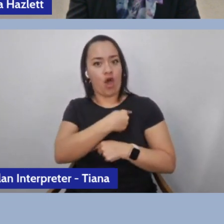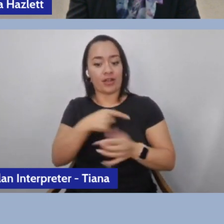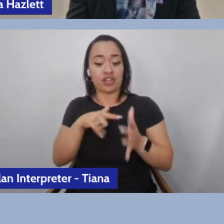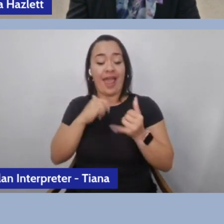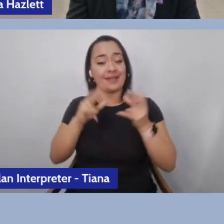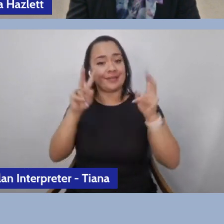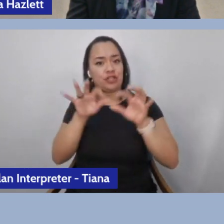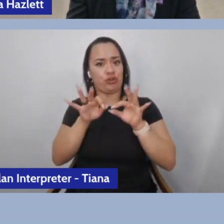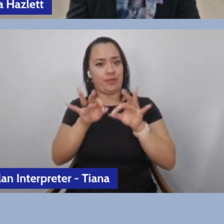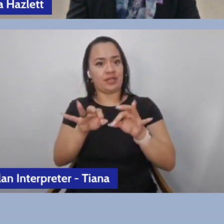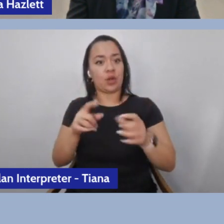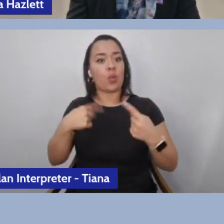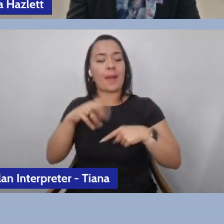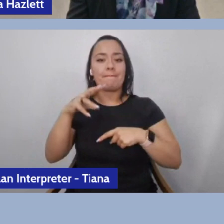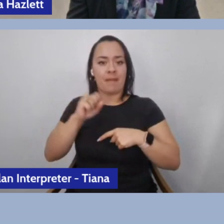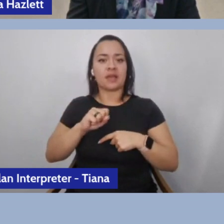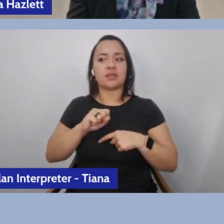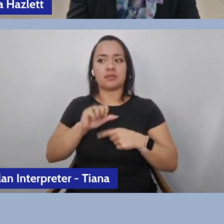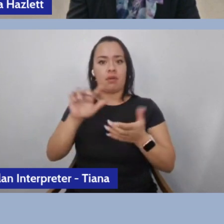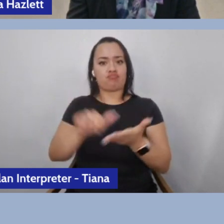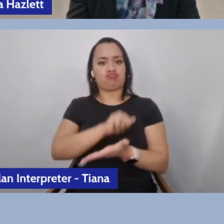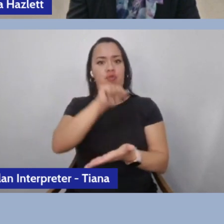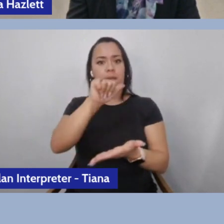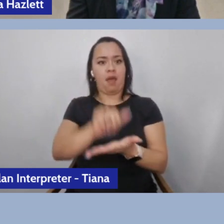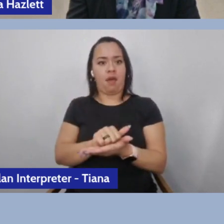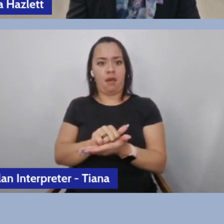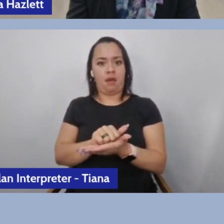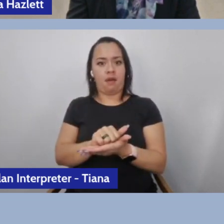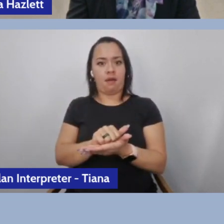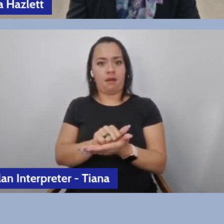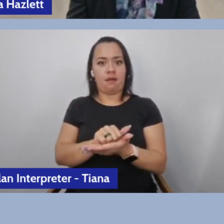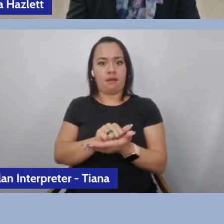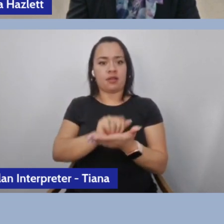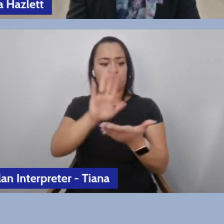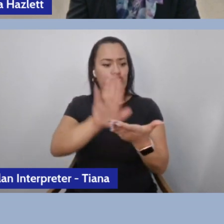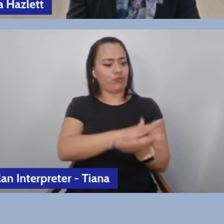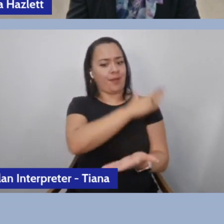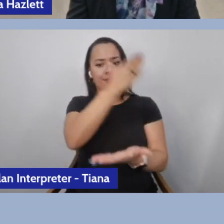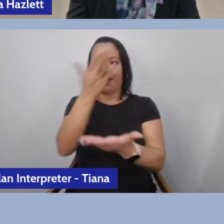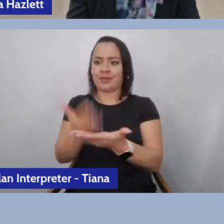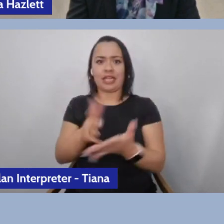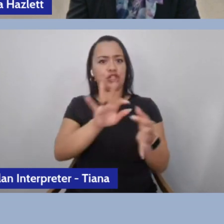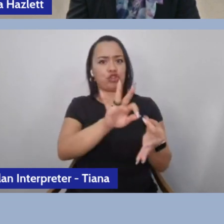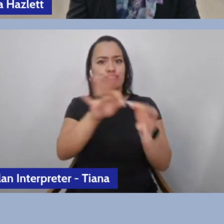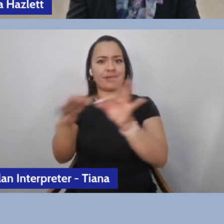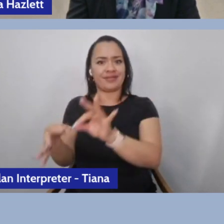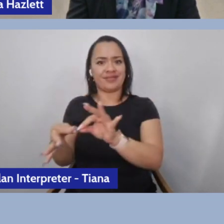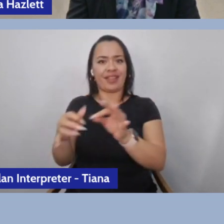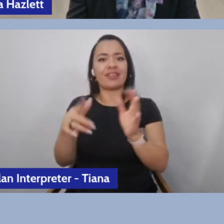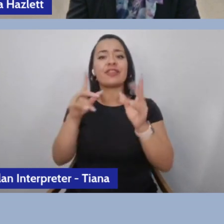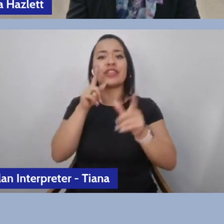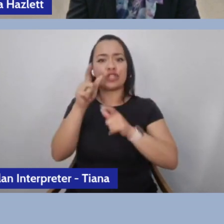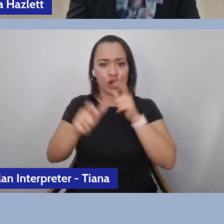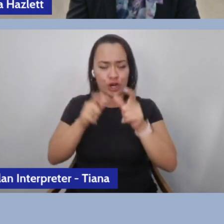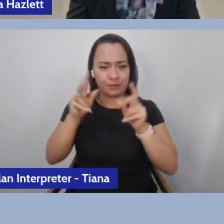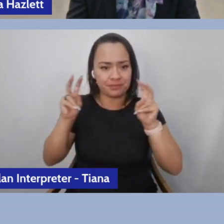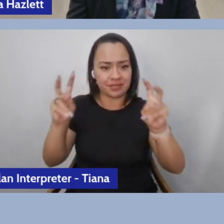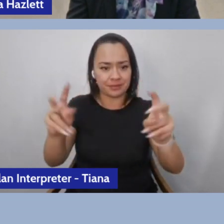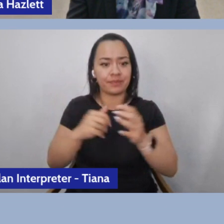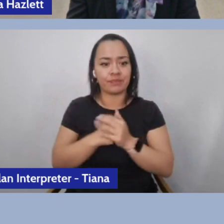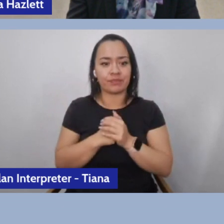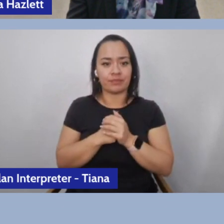the terms and language used by one party to the other. The training includes culture and dementia,